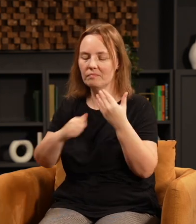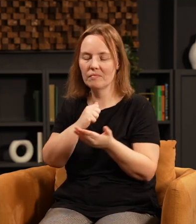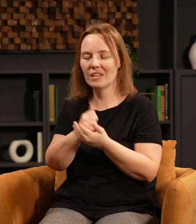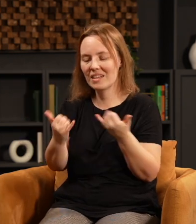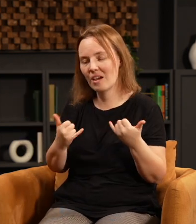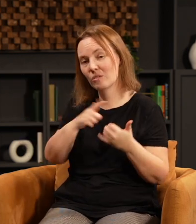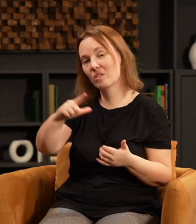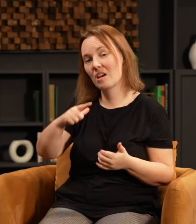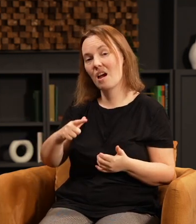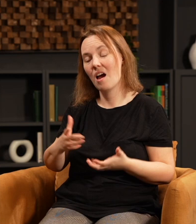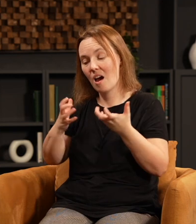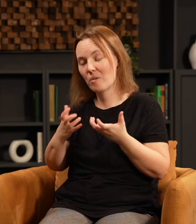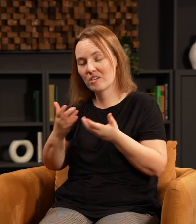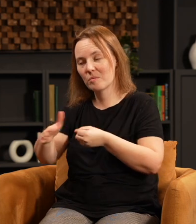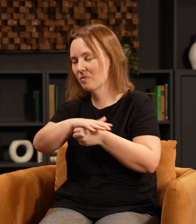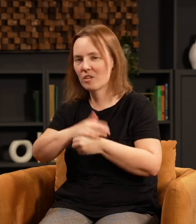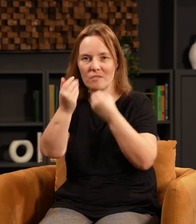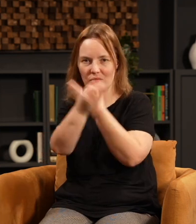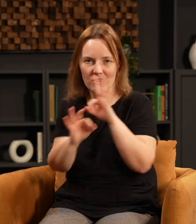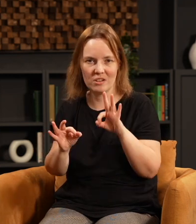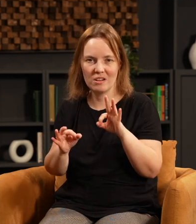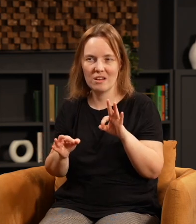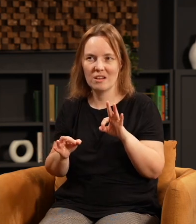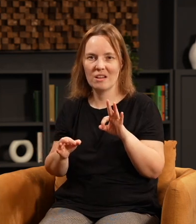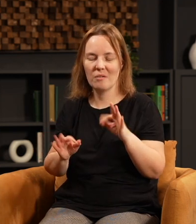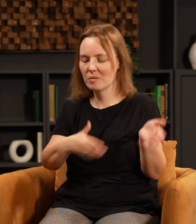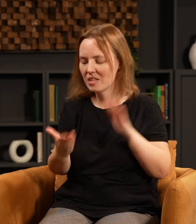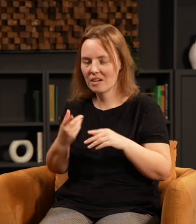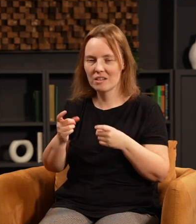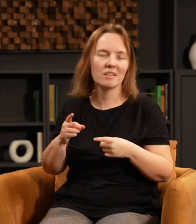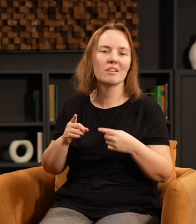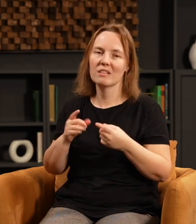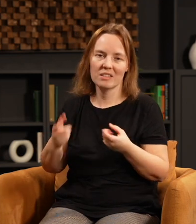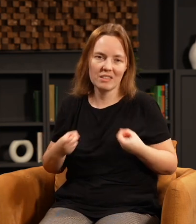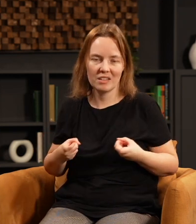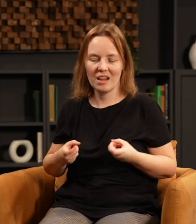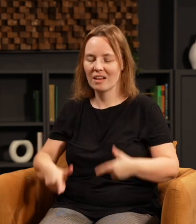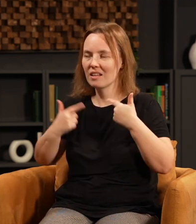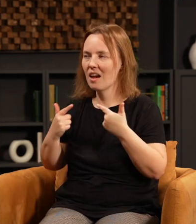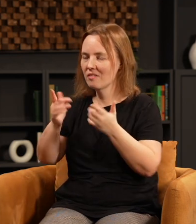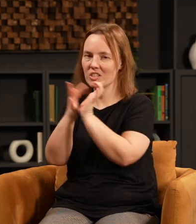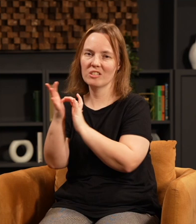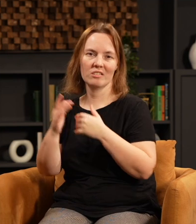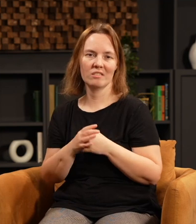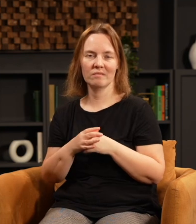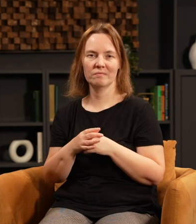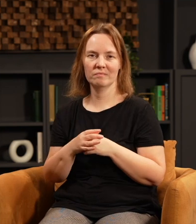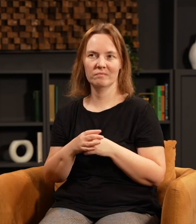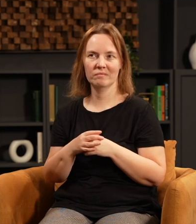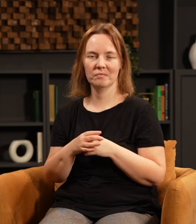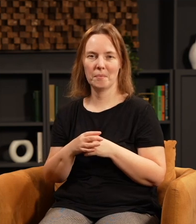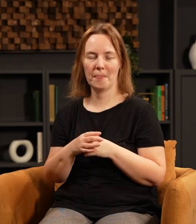be completely free. I want to be dead to sin. I want to be alive to Jesus Christ. Can you